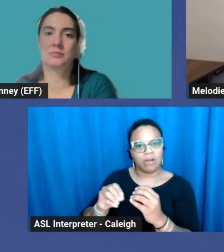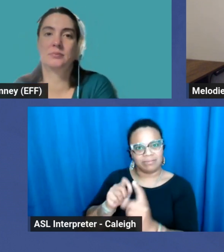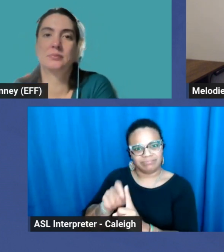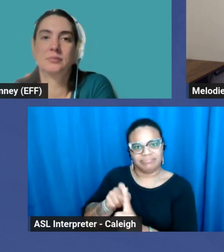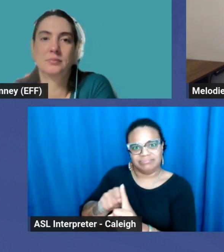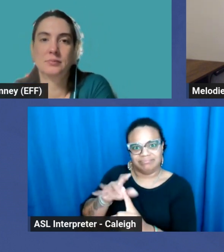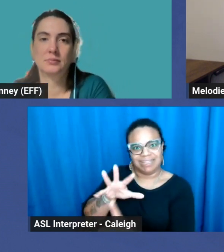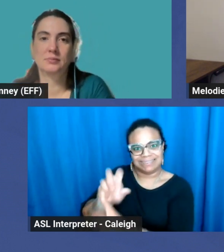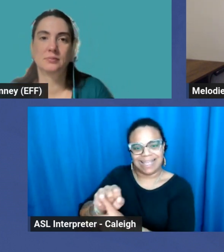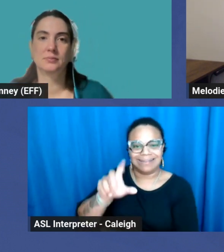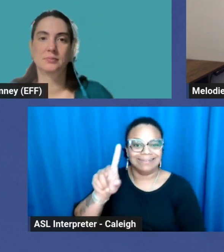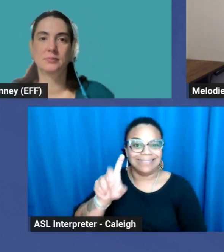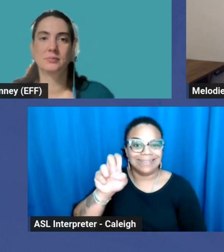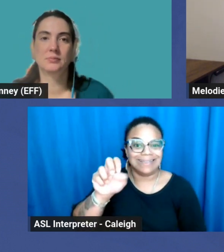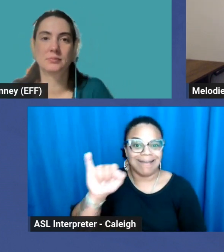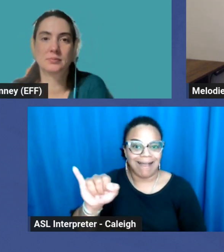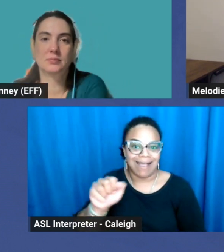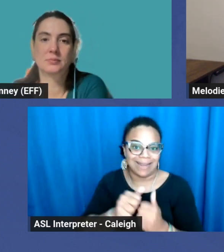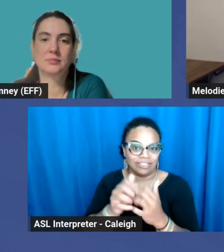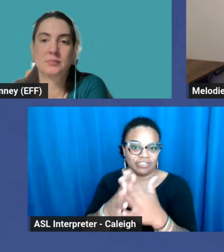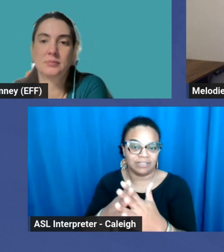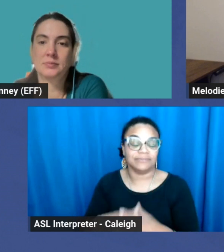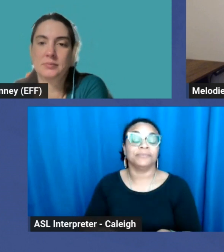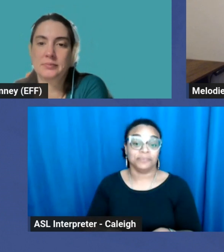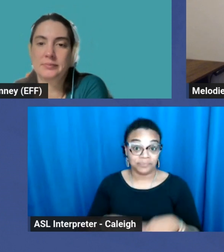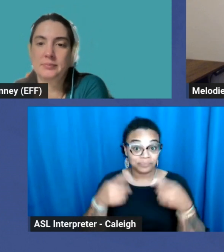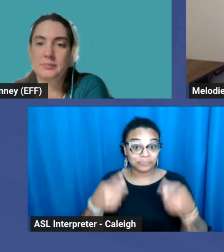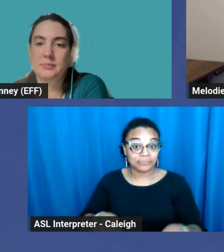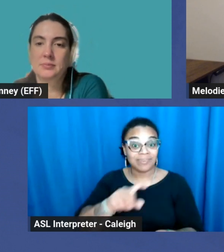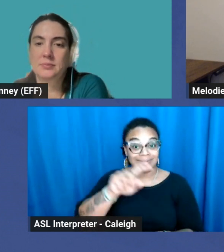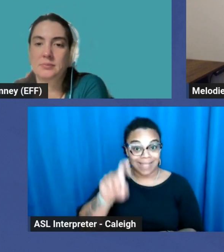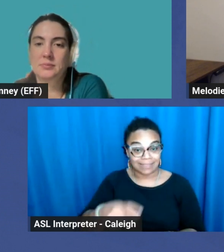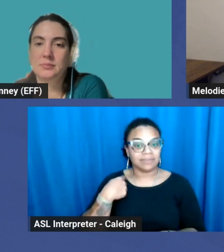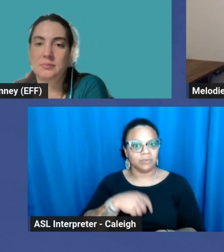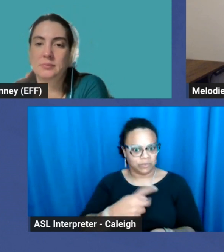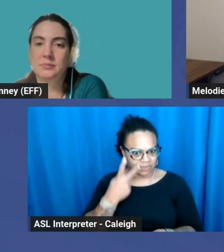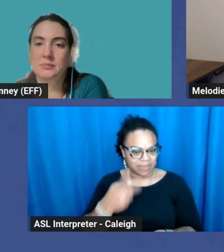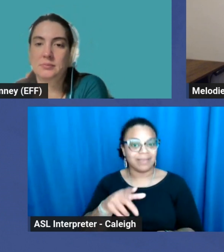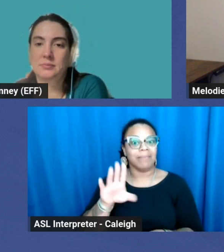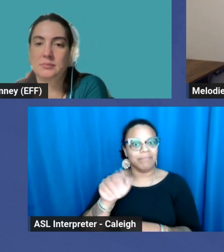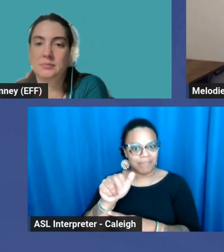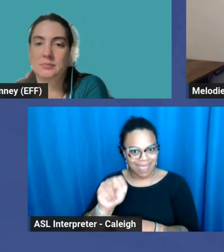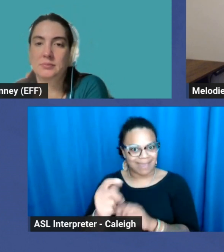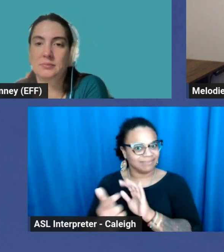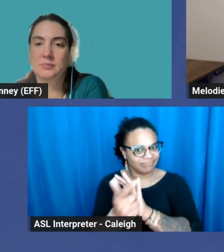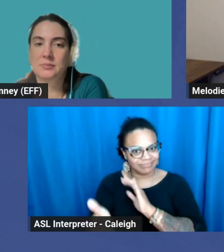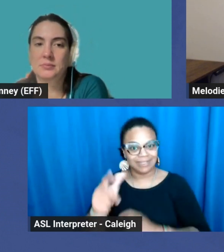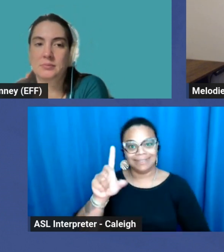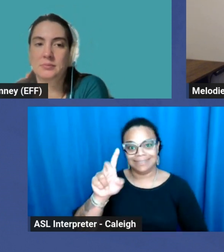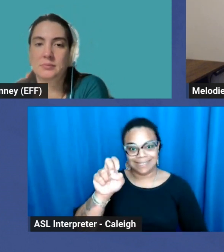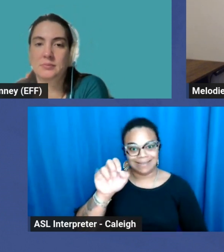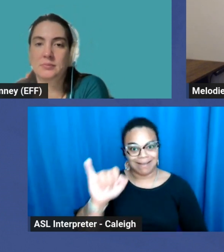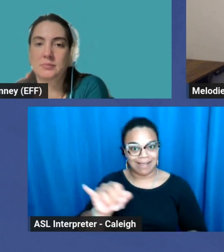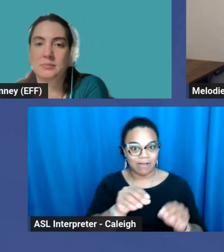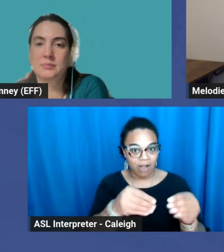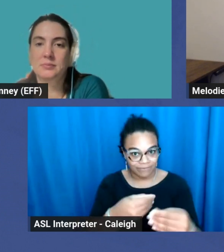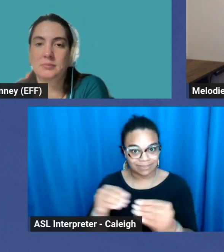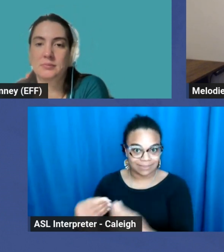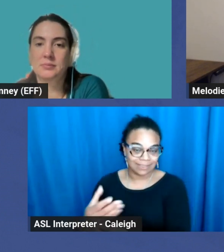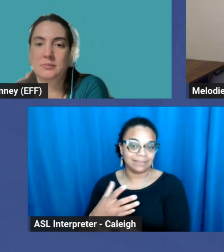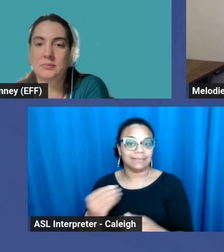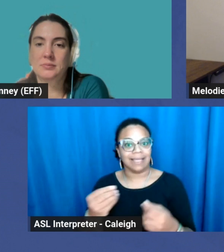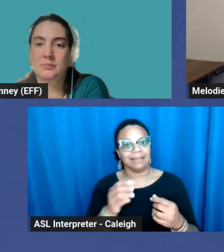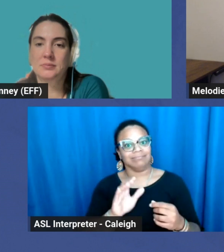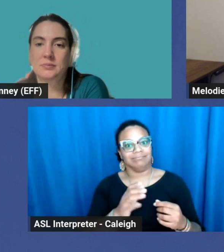So in Texas, we've actually seen the banning of DEI offices and initiatives in